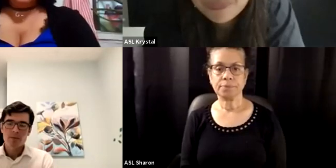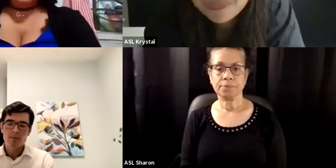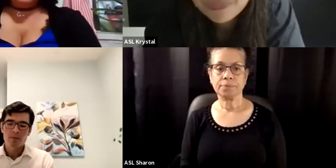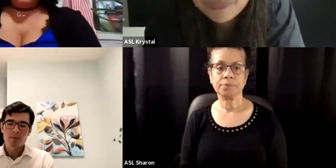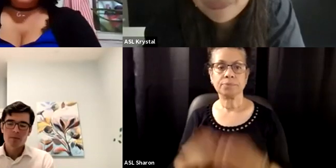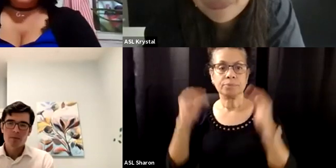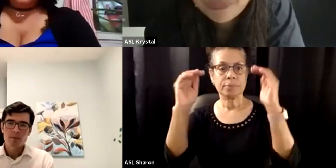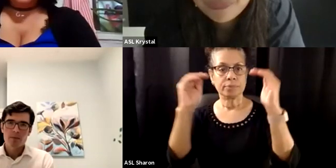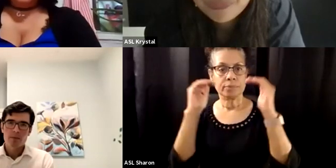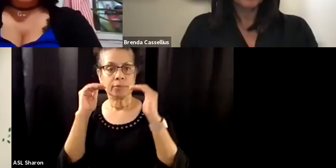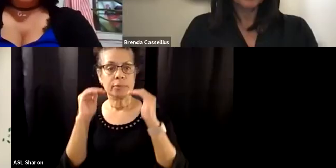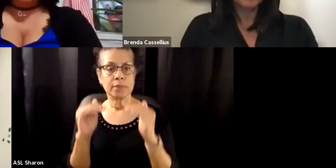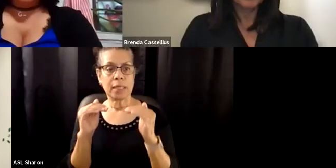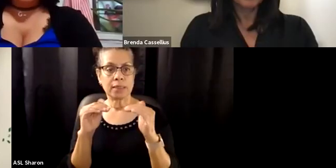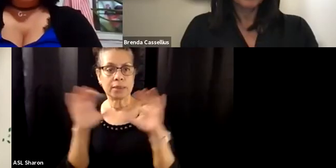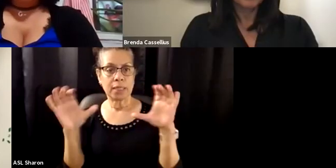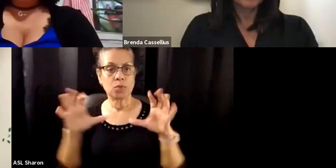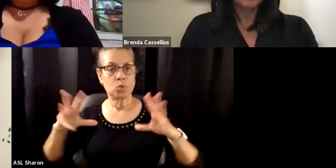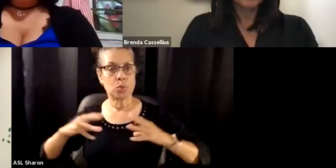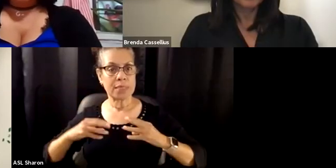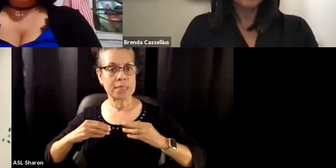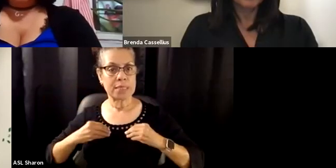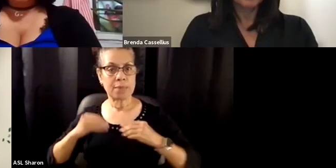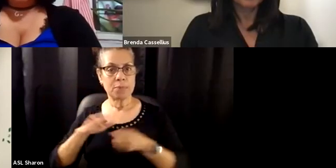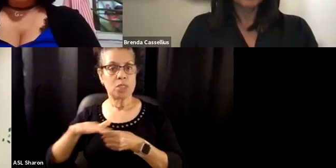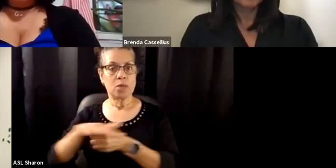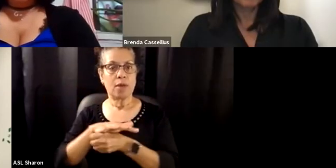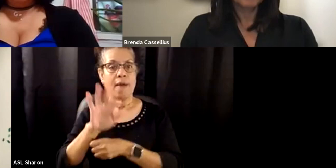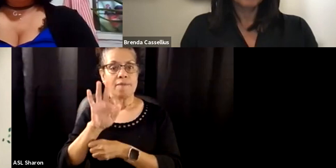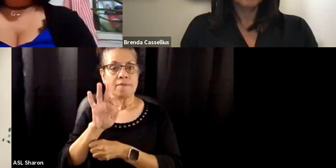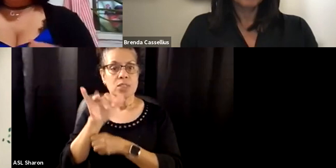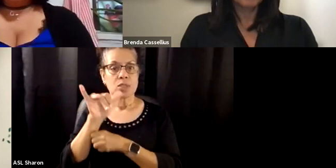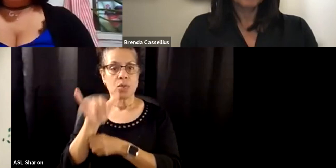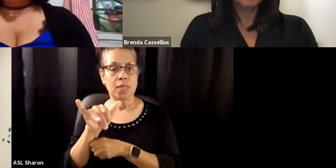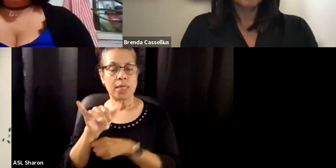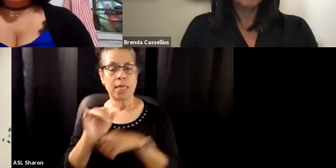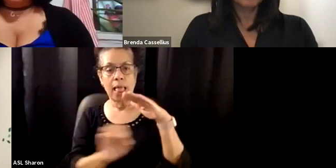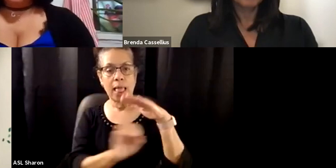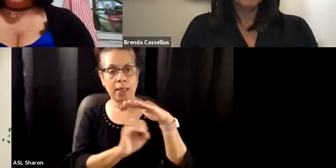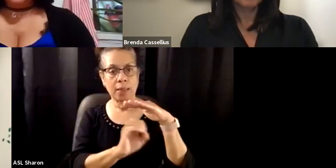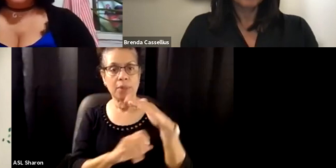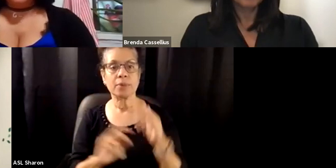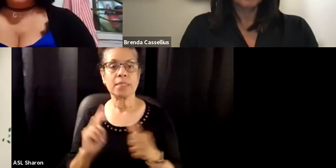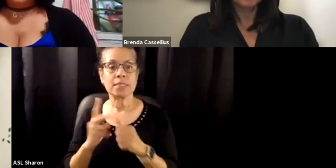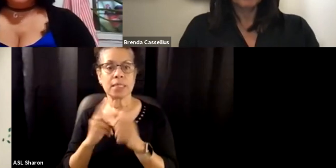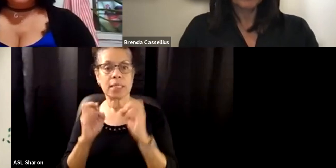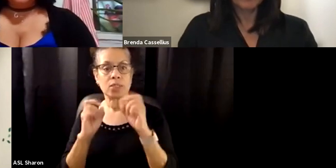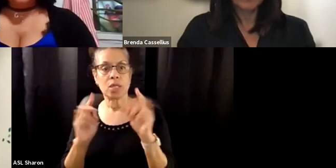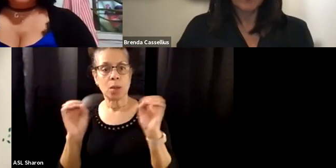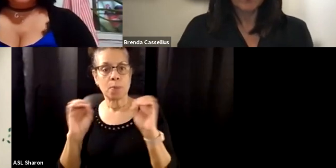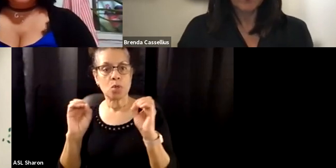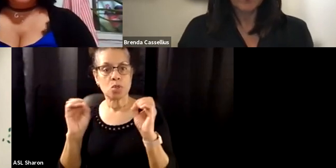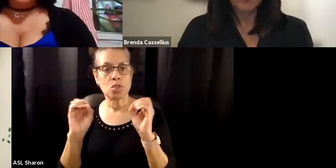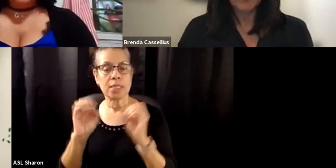next action item is the acceptance of the district's fiscal 22 elementary and secondary school emergency relief